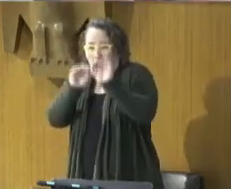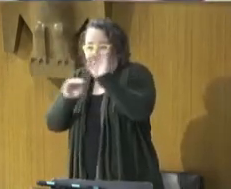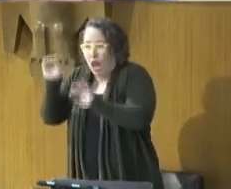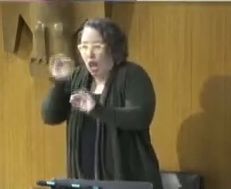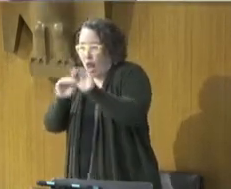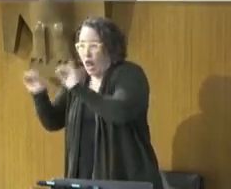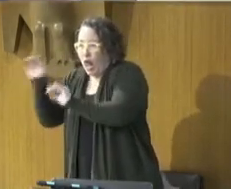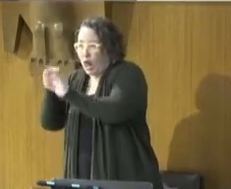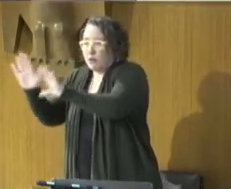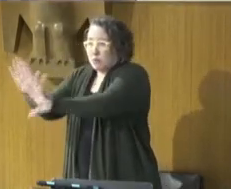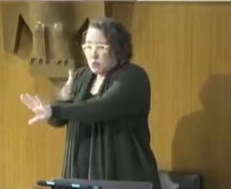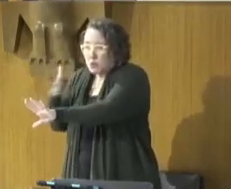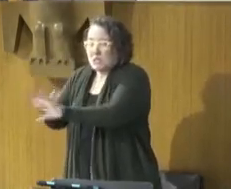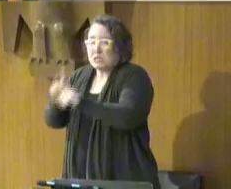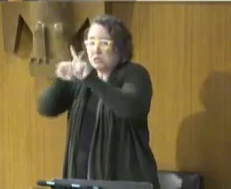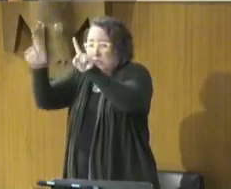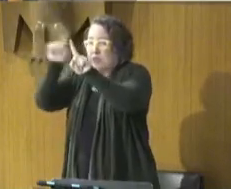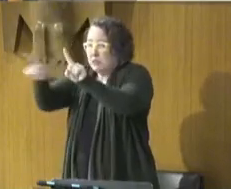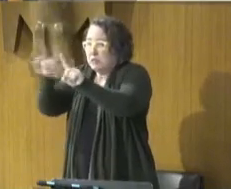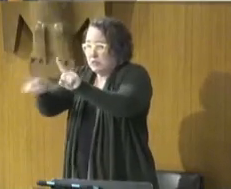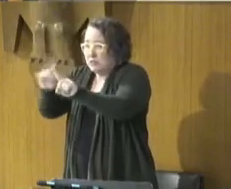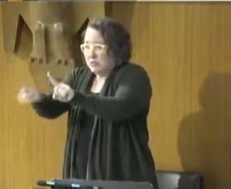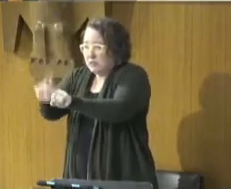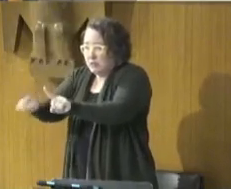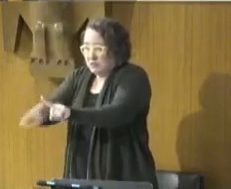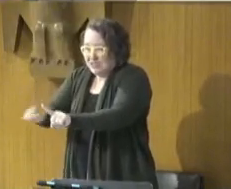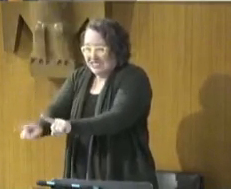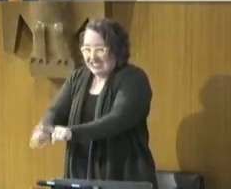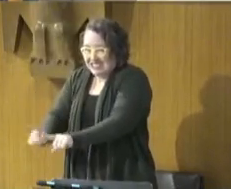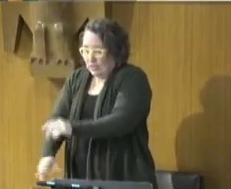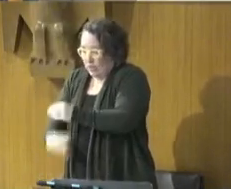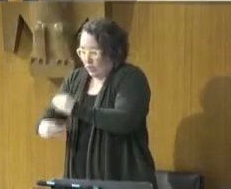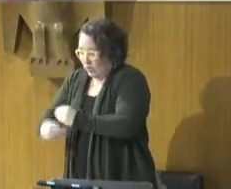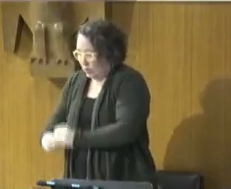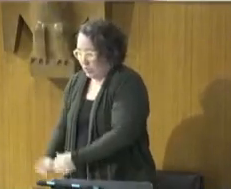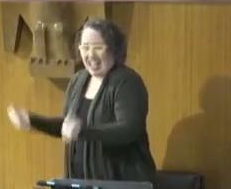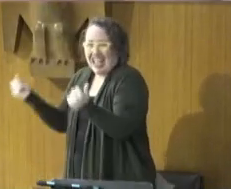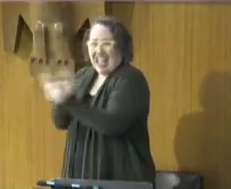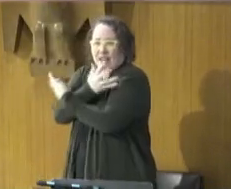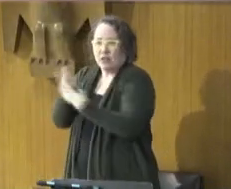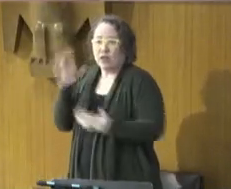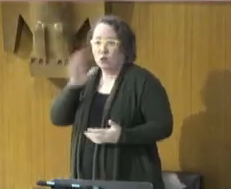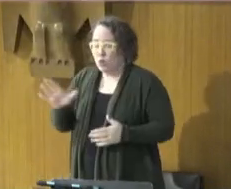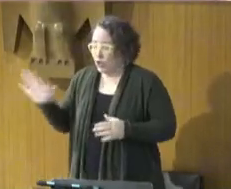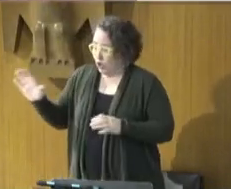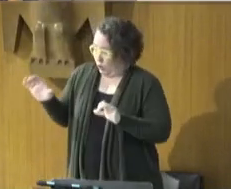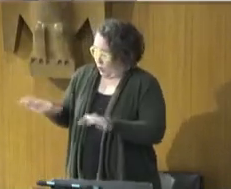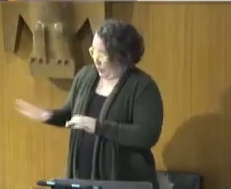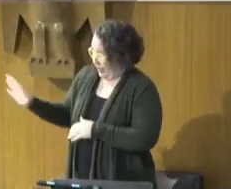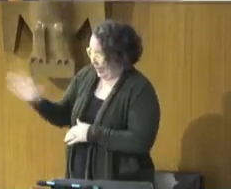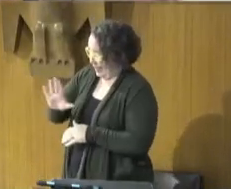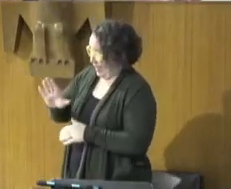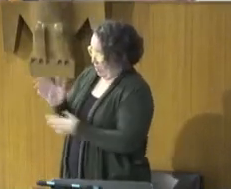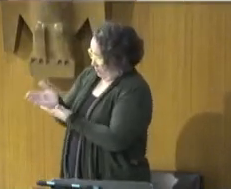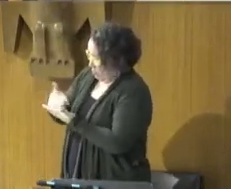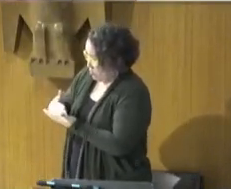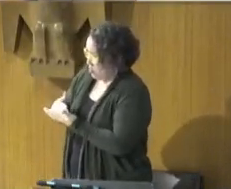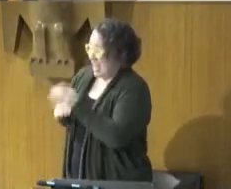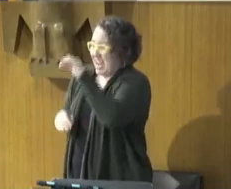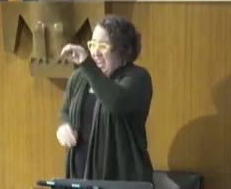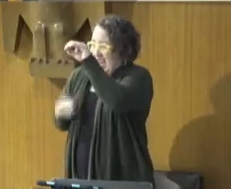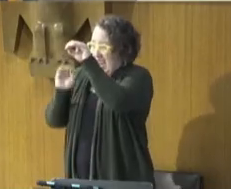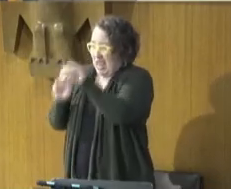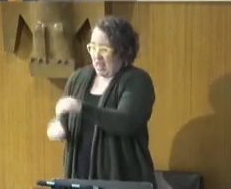hymns and the postludes and the preludes and the guest musicians and the choral anthems. And they'll do their best to make sure all the music